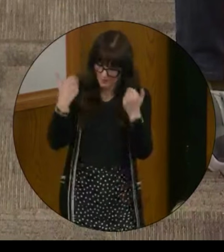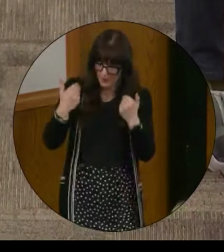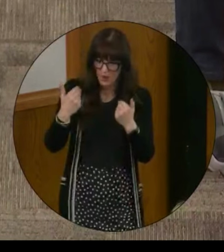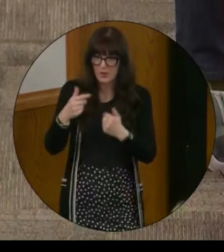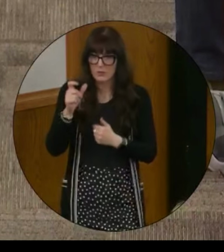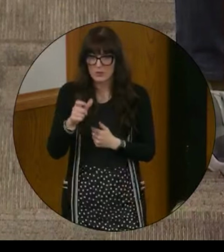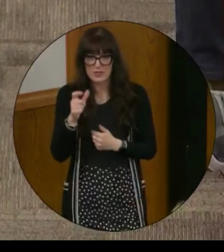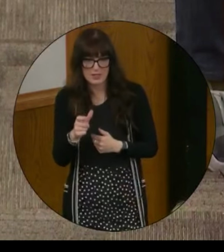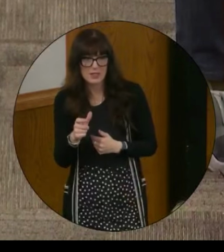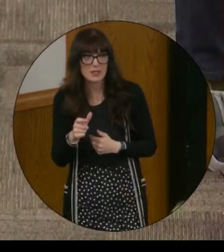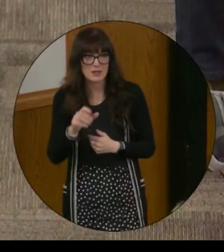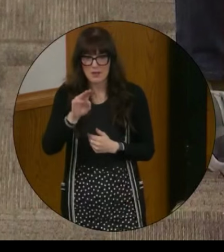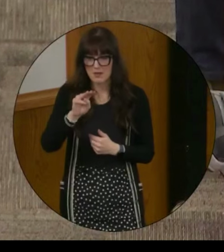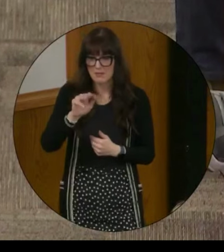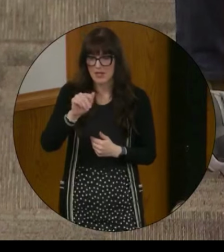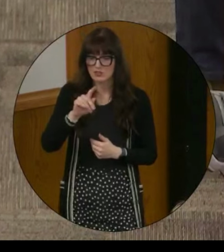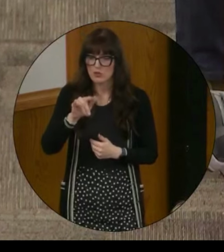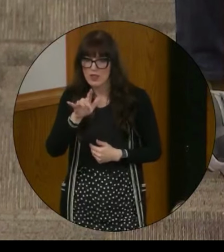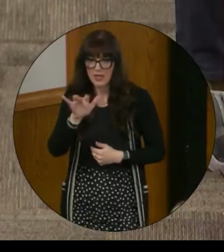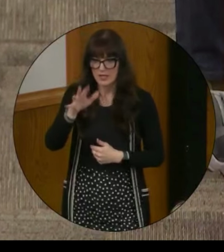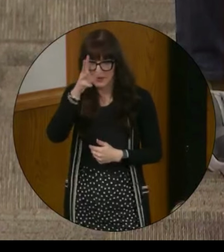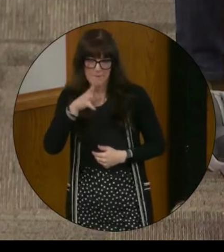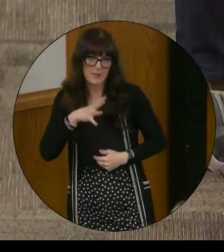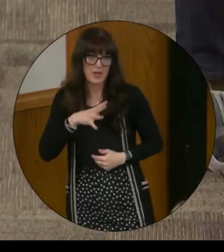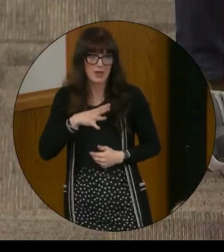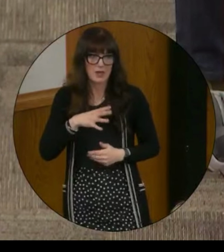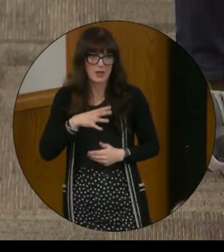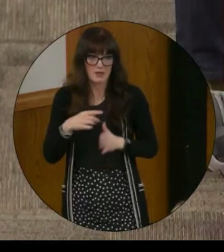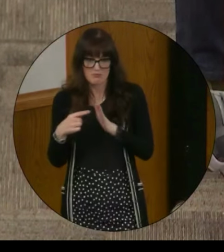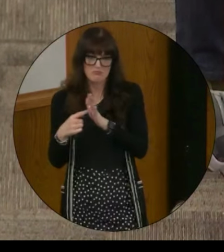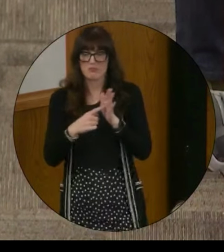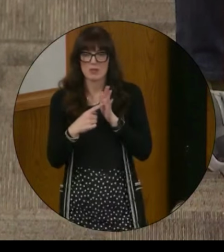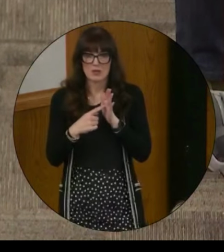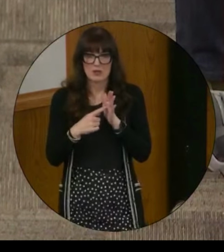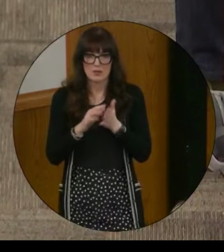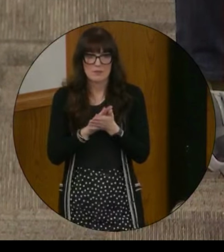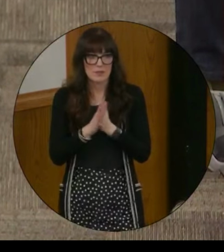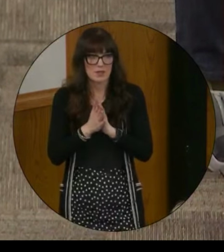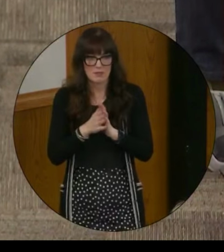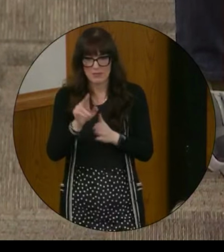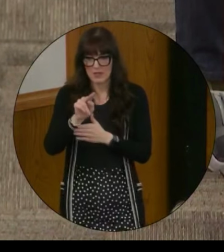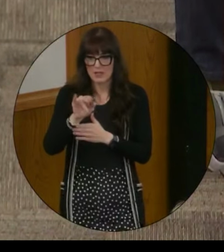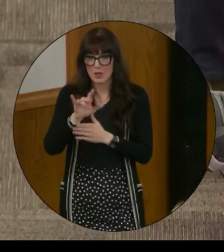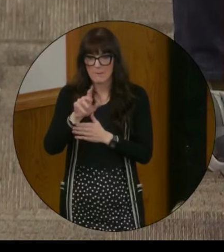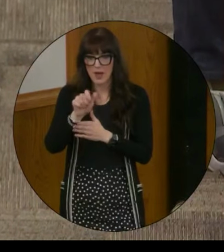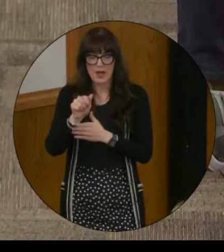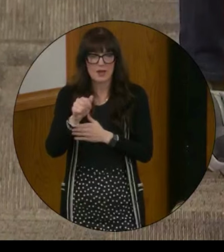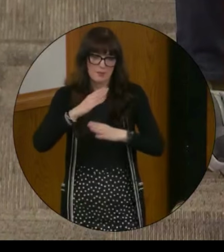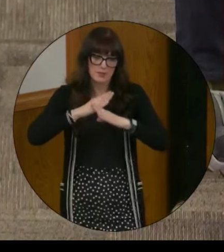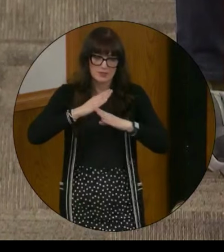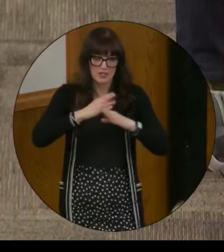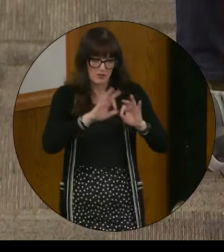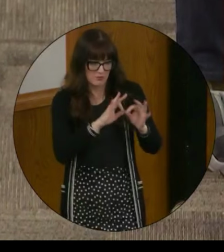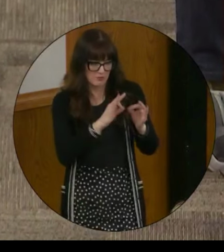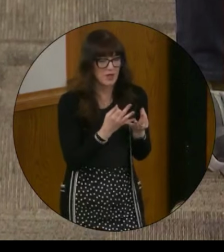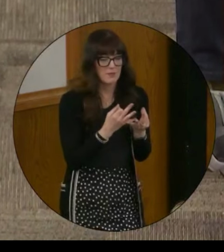need masculinity. Be like Nehemiah. Protect our families and our children's